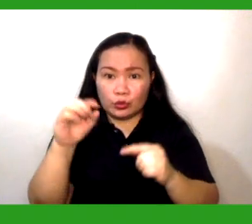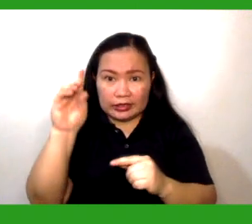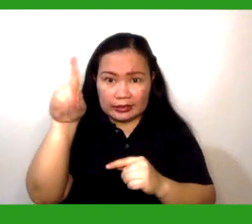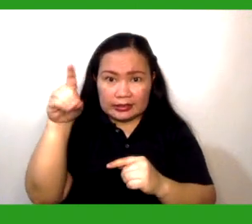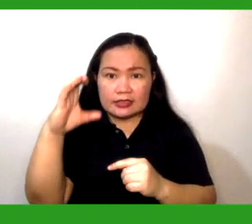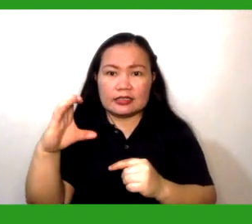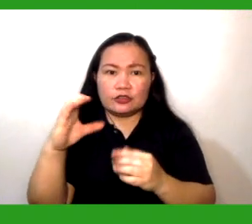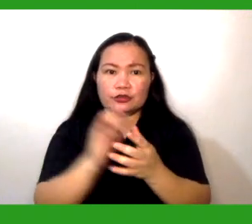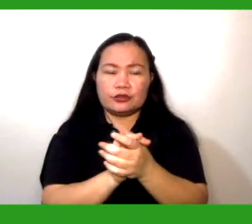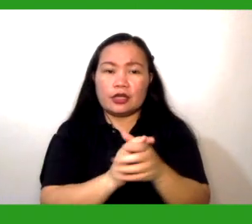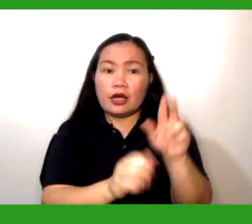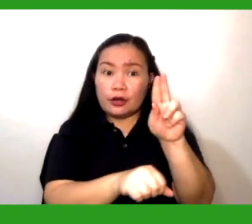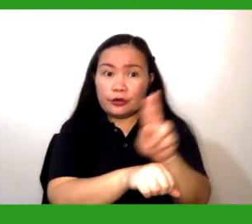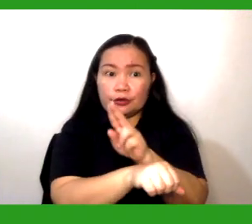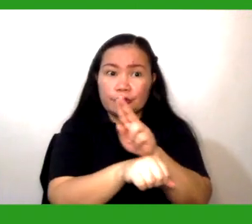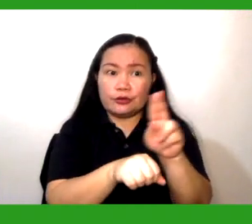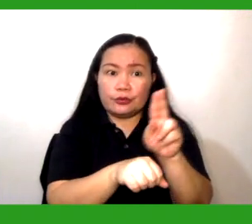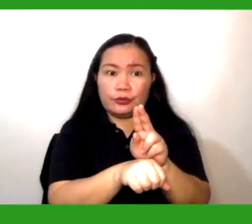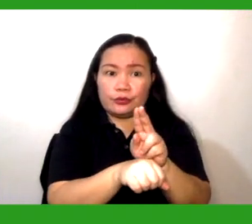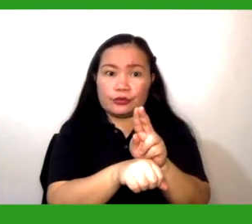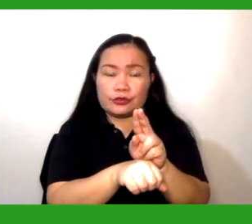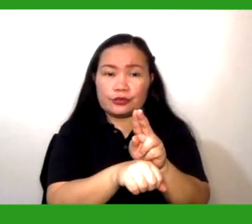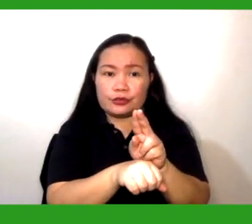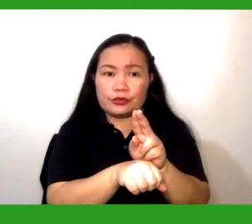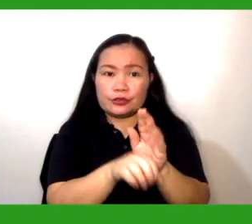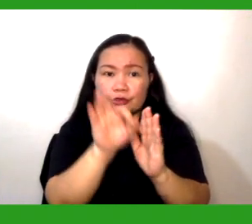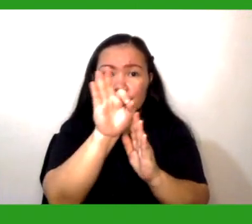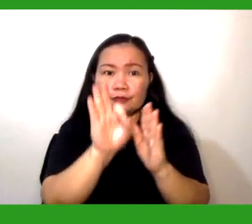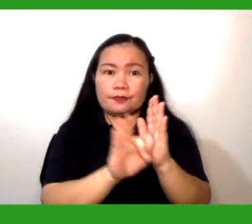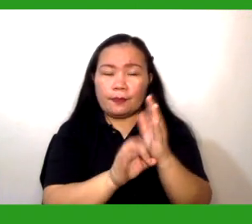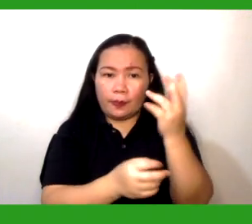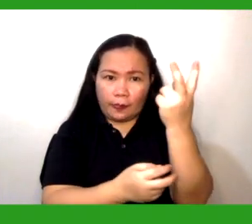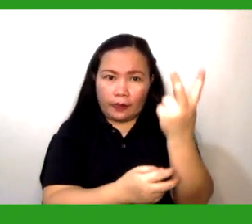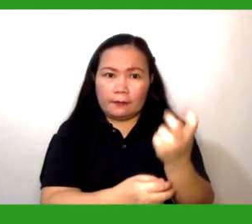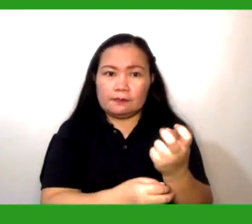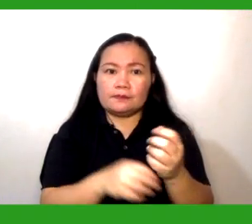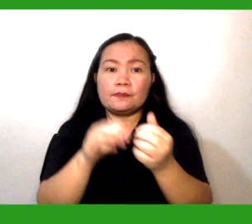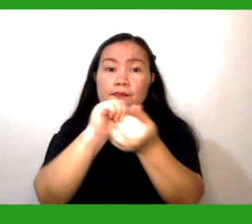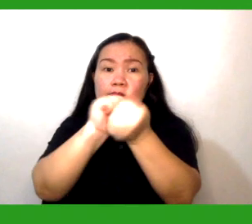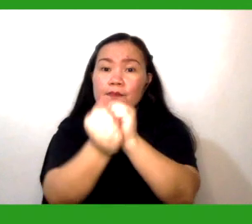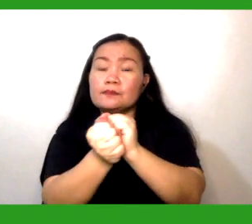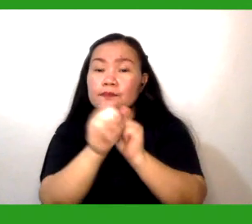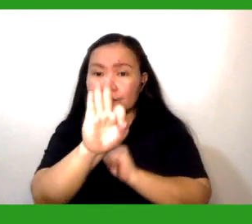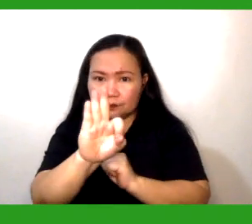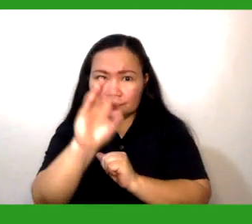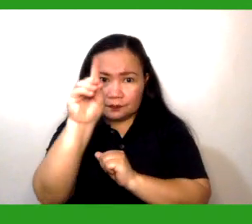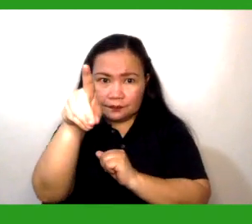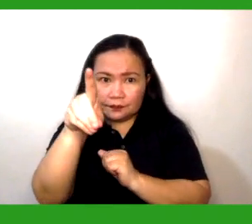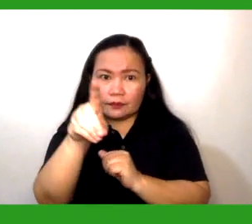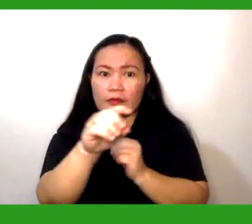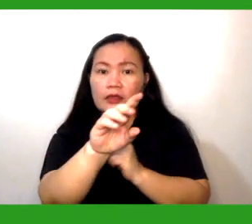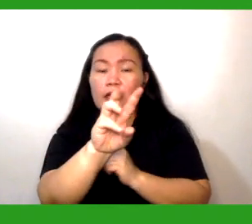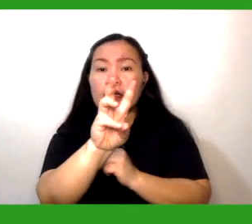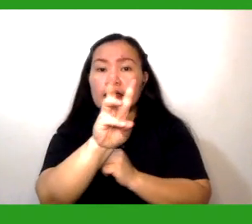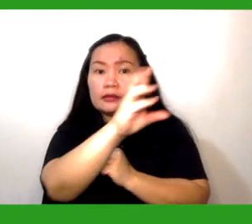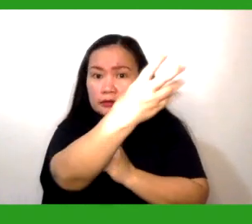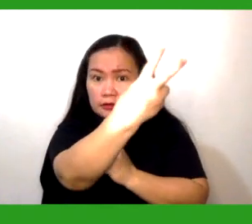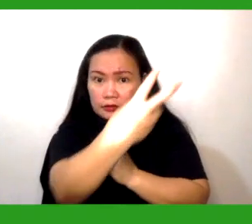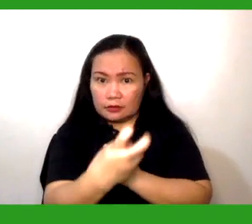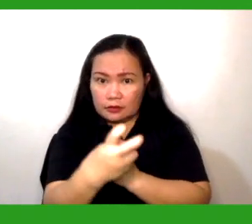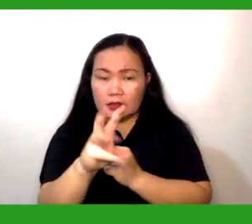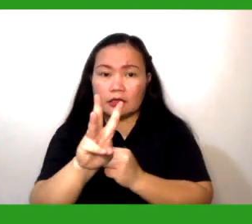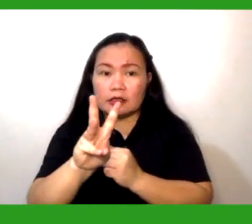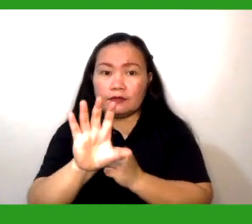this formula. Ganun ulit, lagay natin yung given, substitute natin yung 65 kasi yun ang given natin. Lagay natin